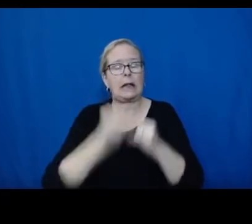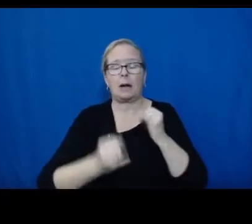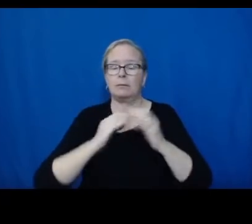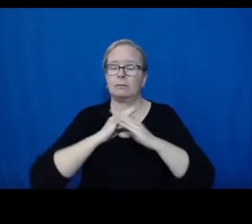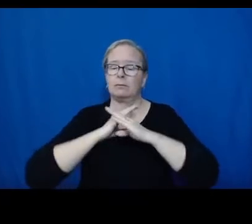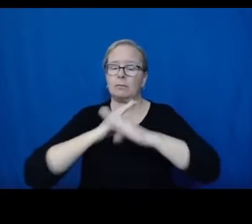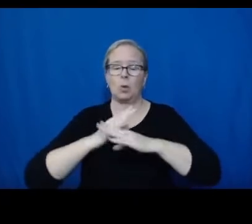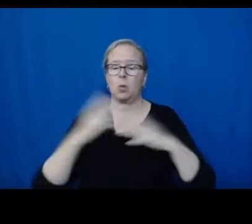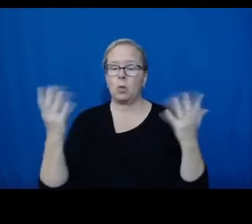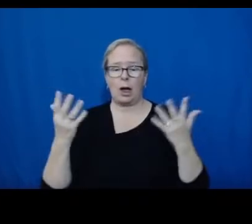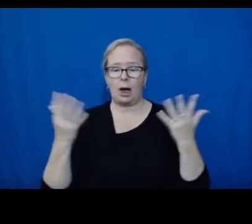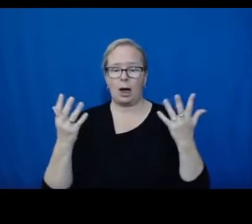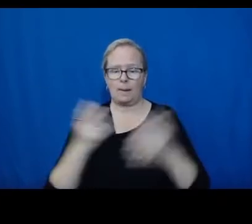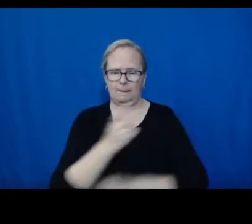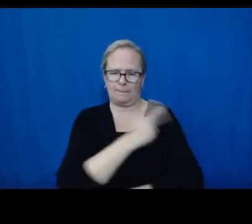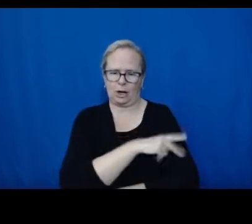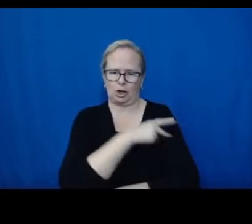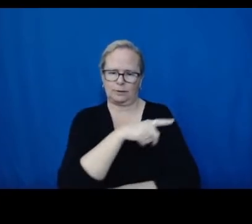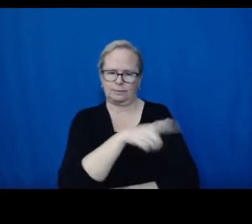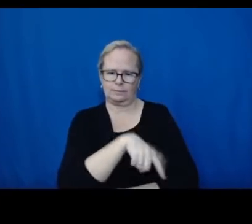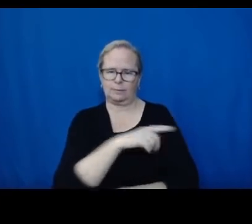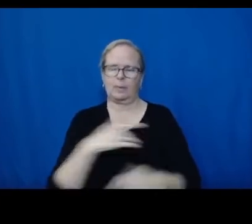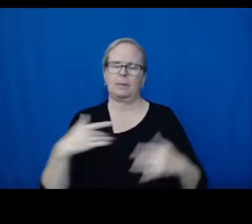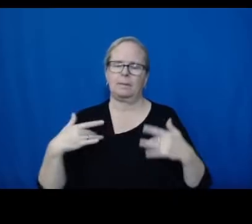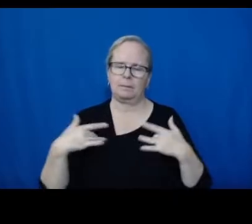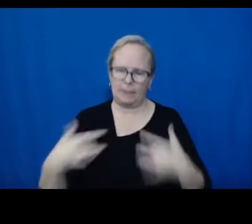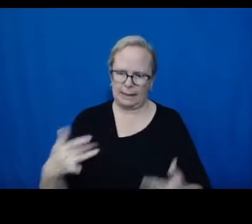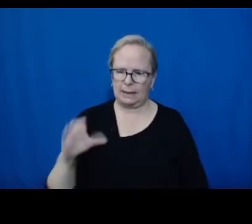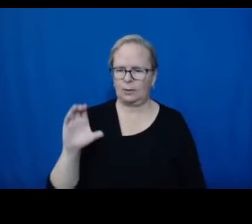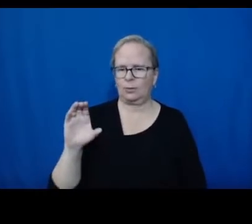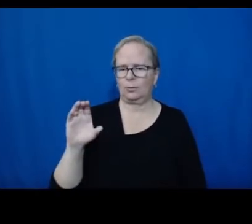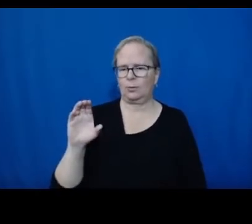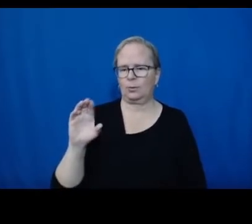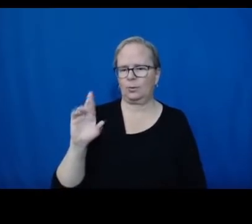patients are people who are often quite critically ill. They're people